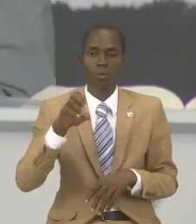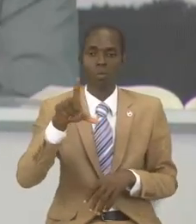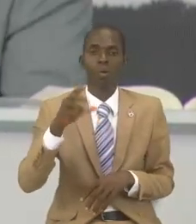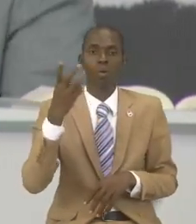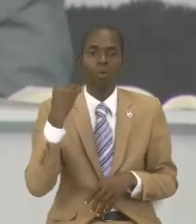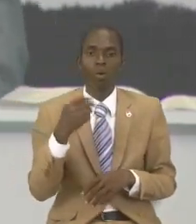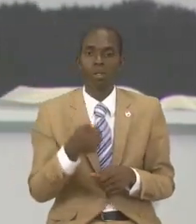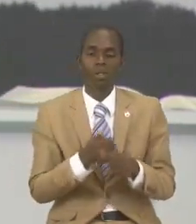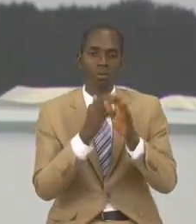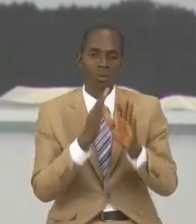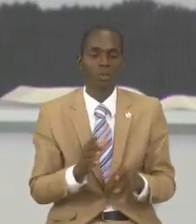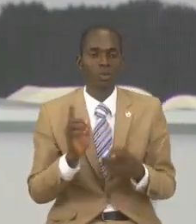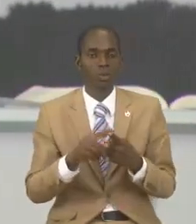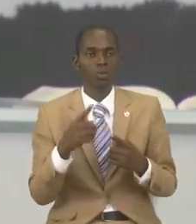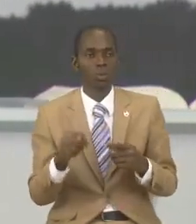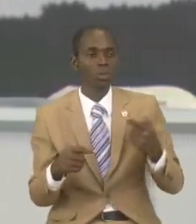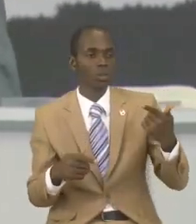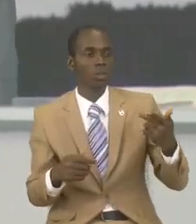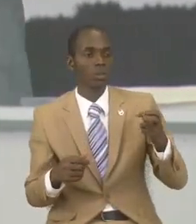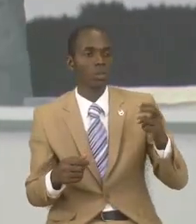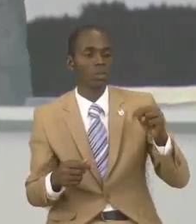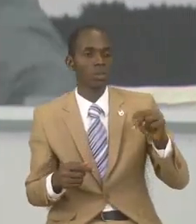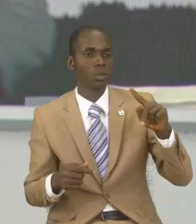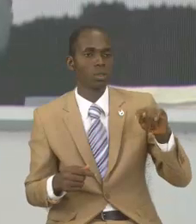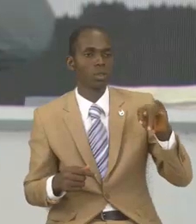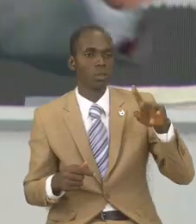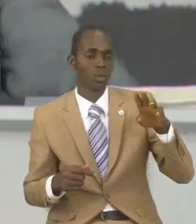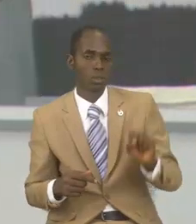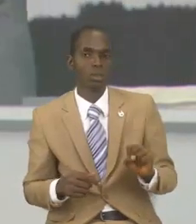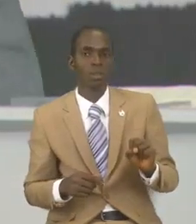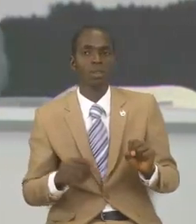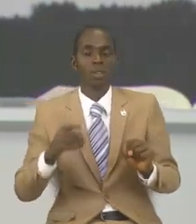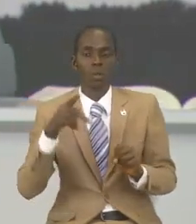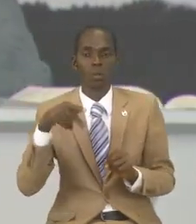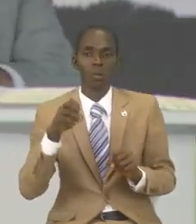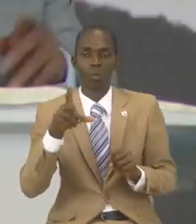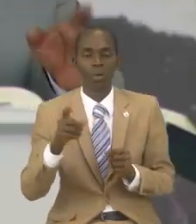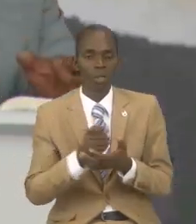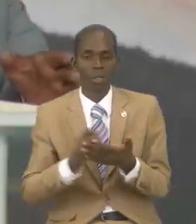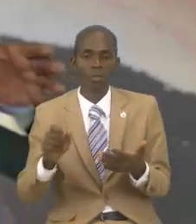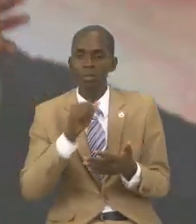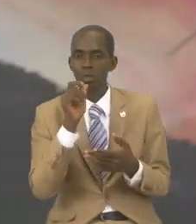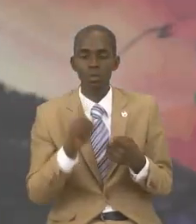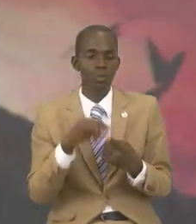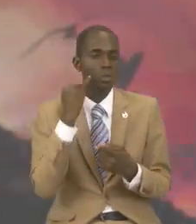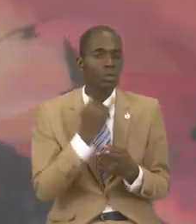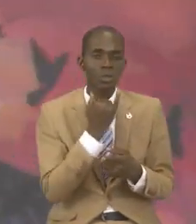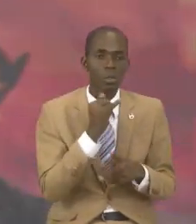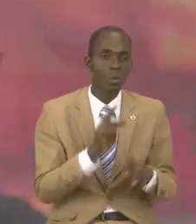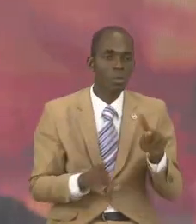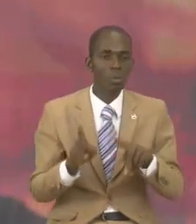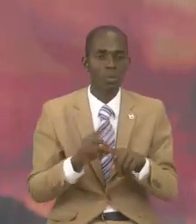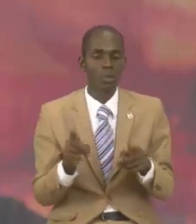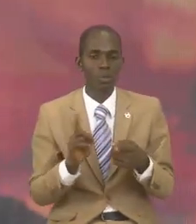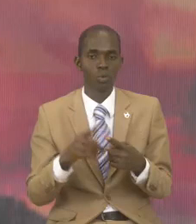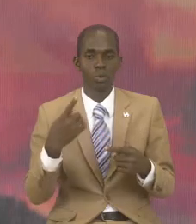was writing to the Corinthians, they were not Israelites. He died for everyone, that Christ died